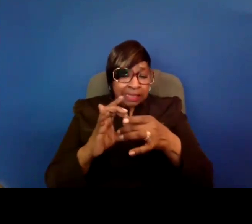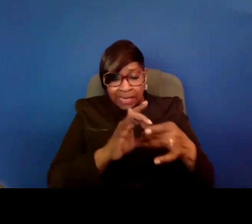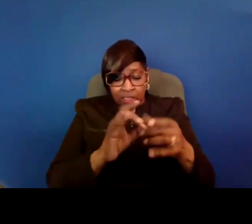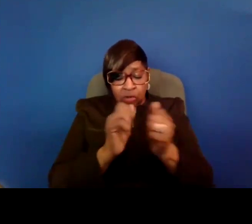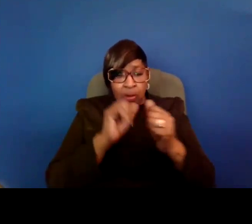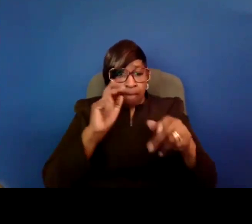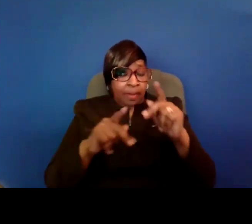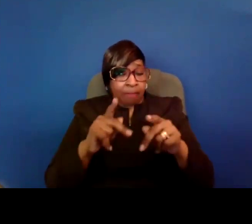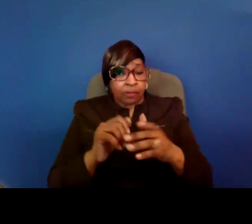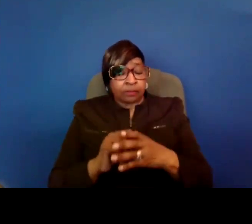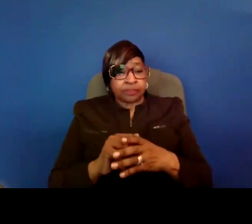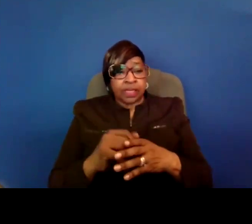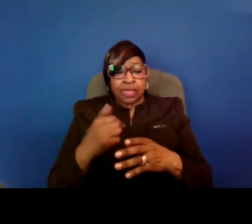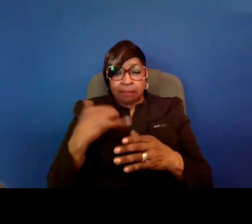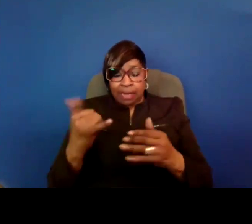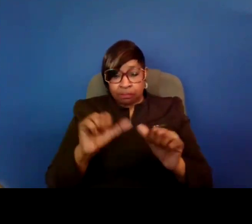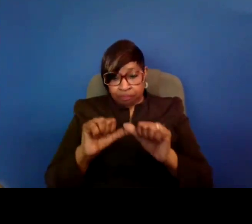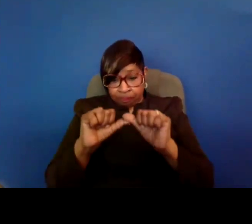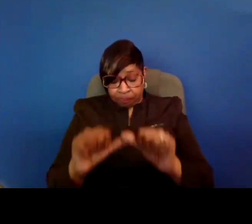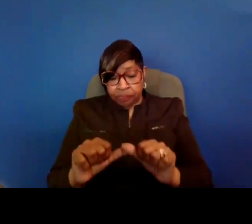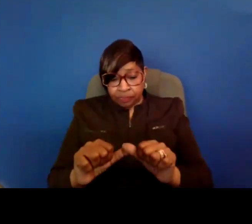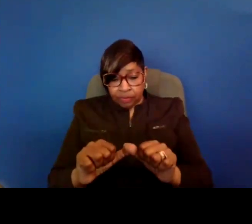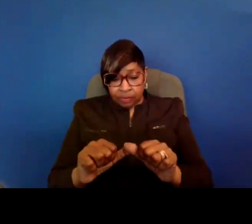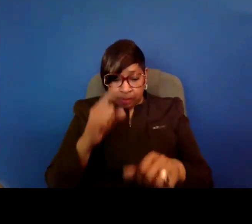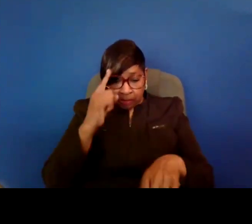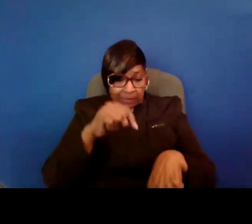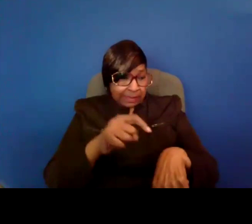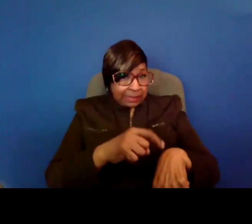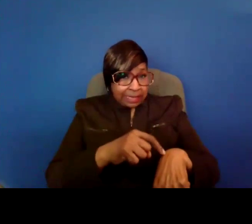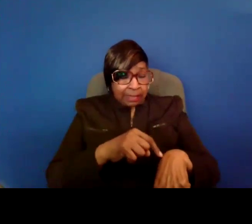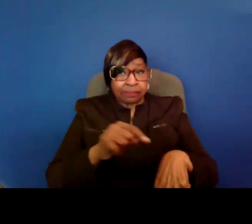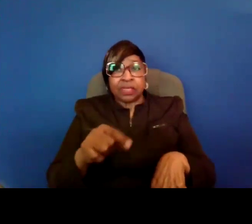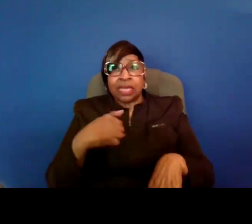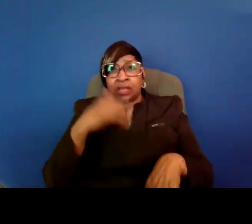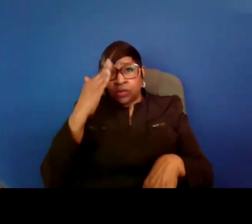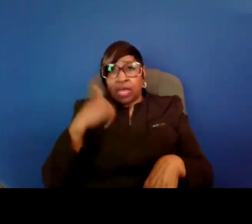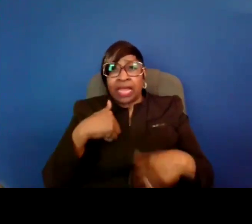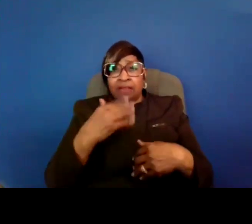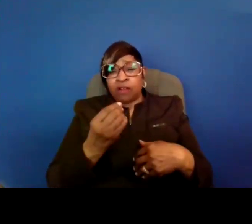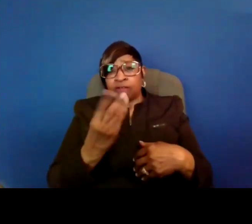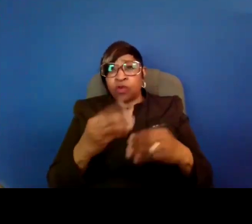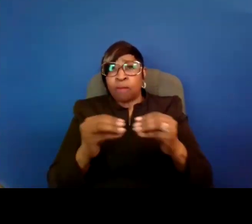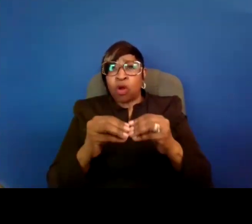Okay, so I'm gonna move on for time's sake here, because I know I have just a few more minutes.